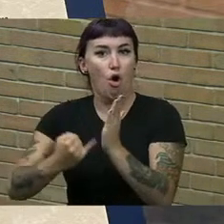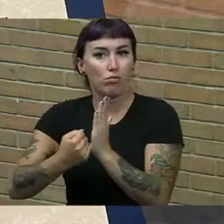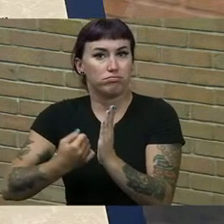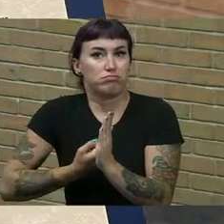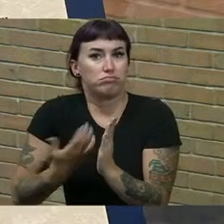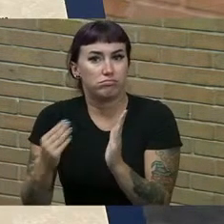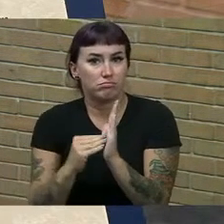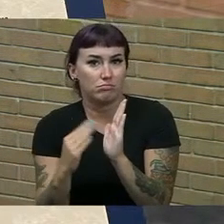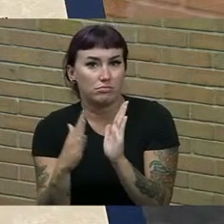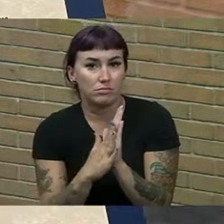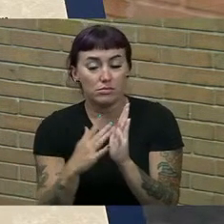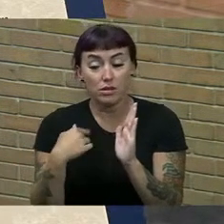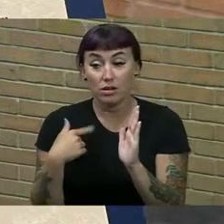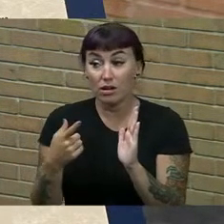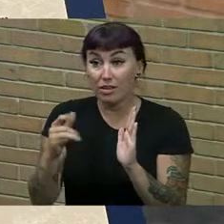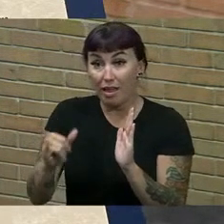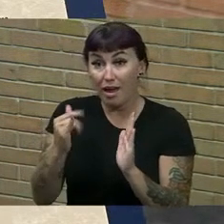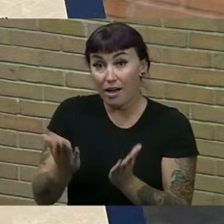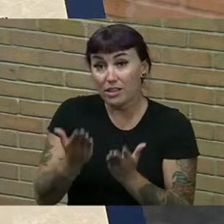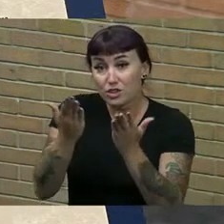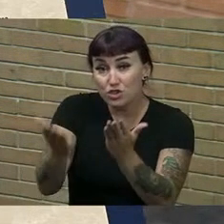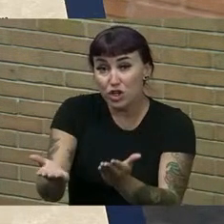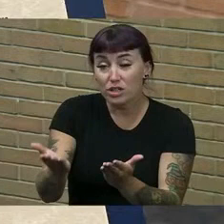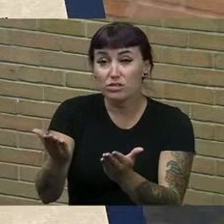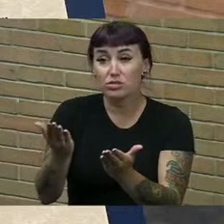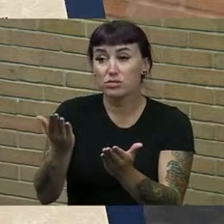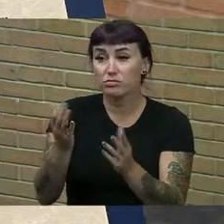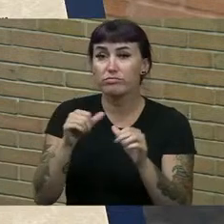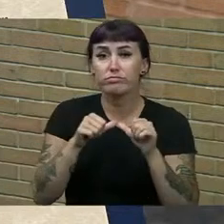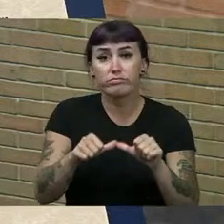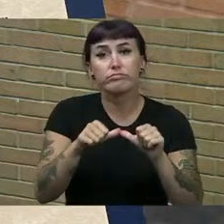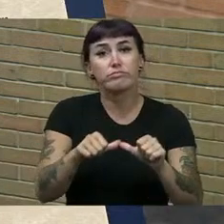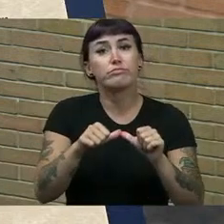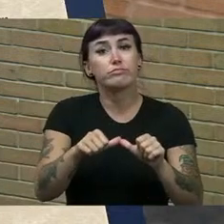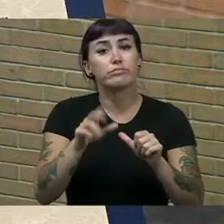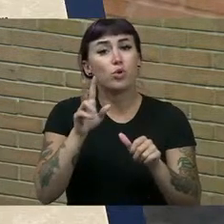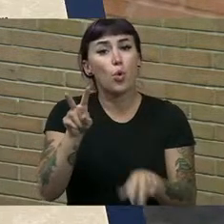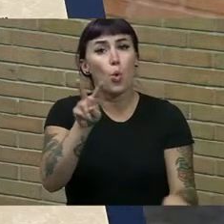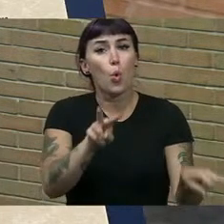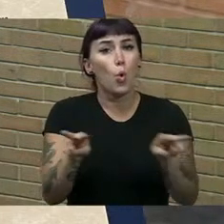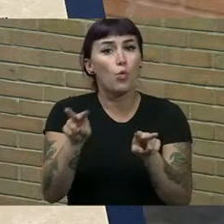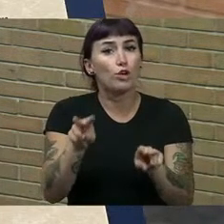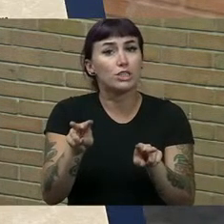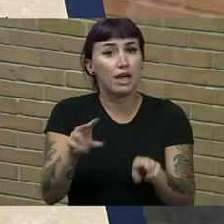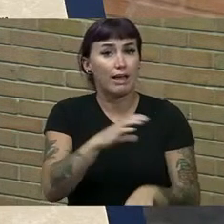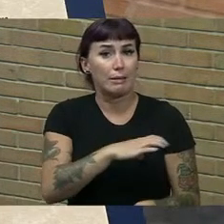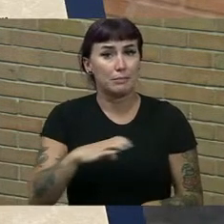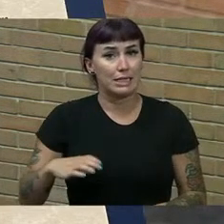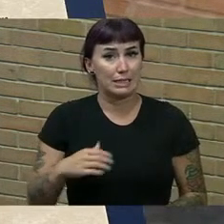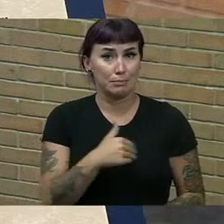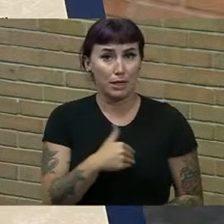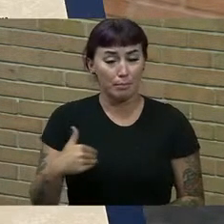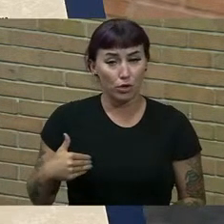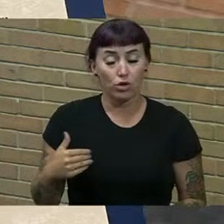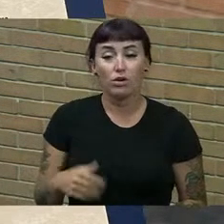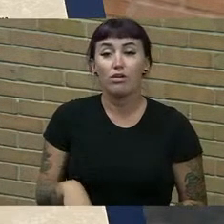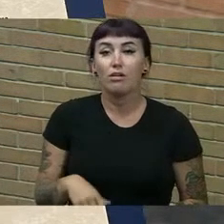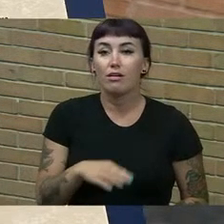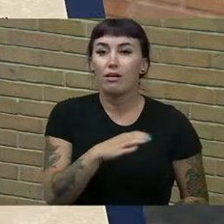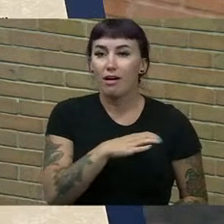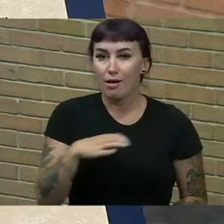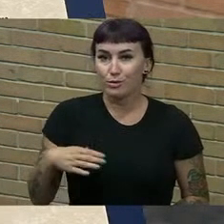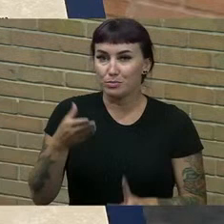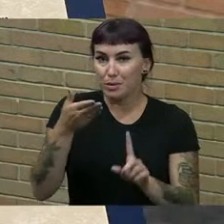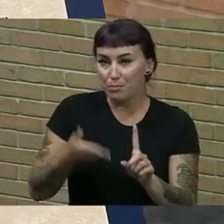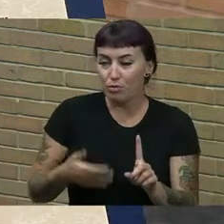Whereas, upon the suggestion of a Sustainability Oversight Committee member, Councilmember Chris